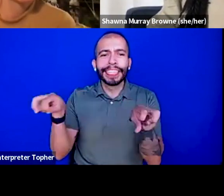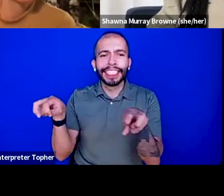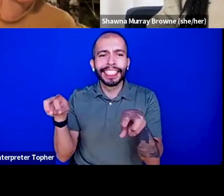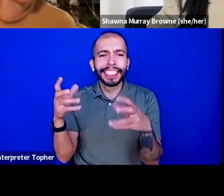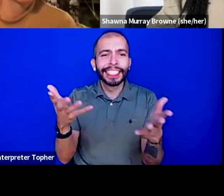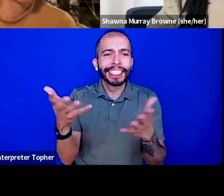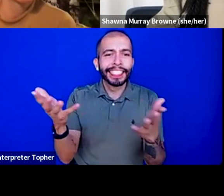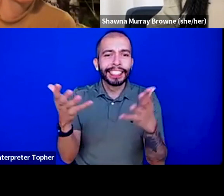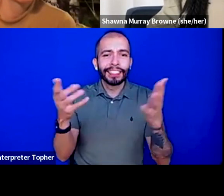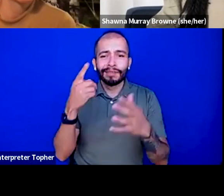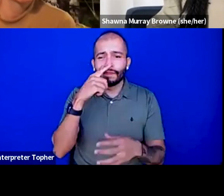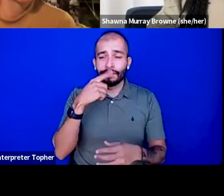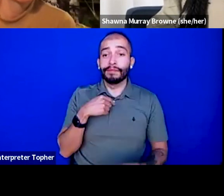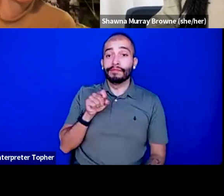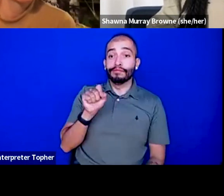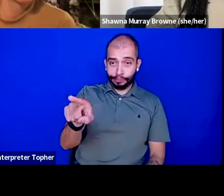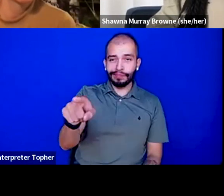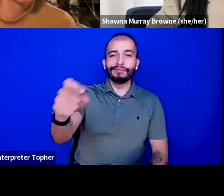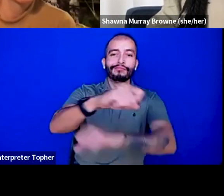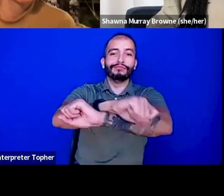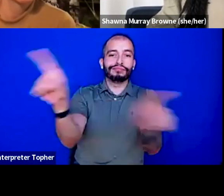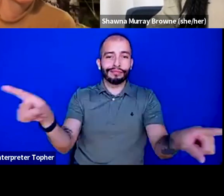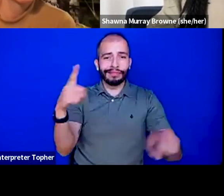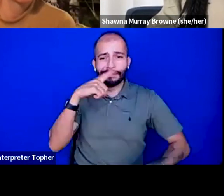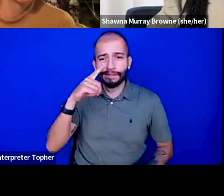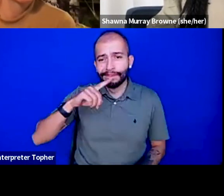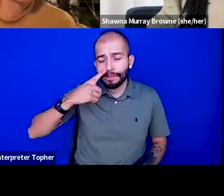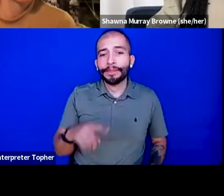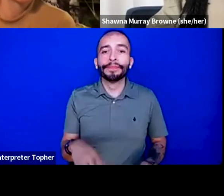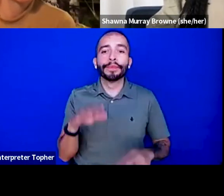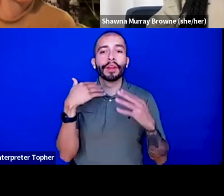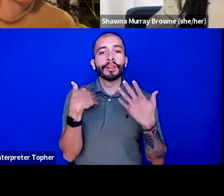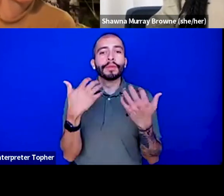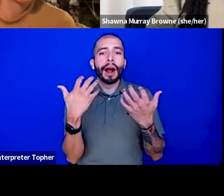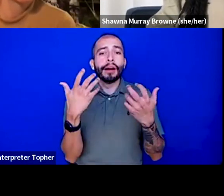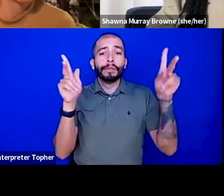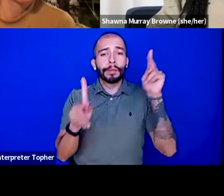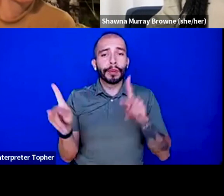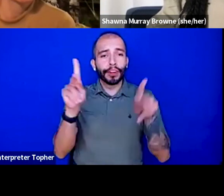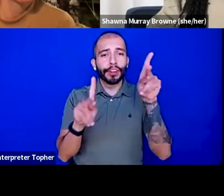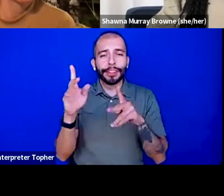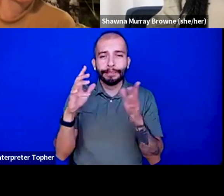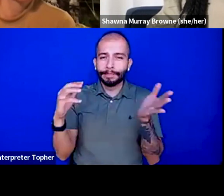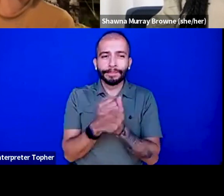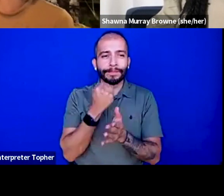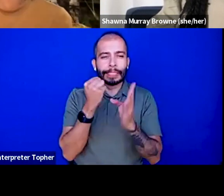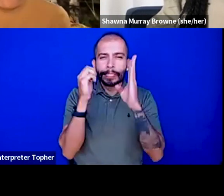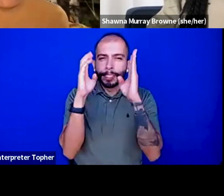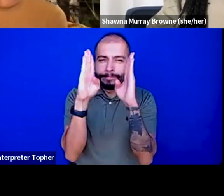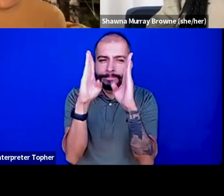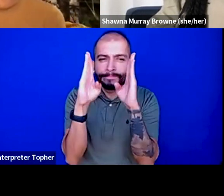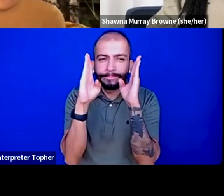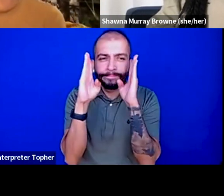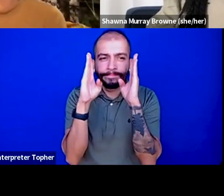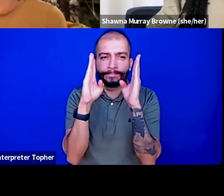I also want people to pay close attention to the interchangeable and often indistinguishable sites where